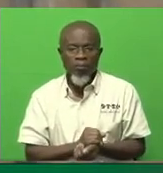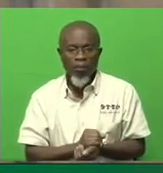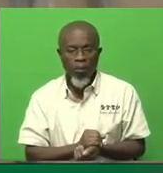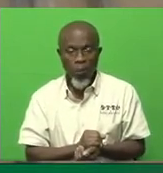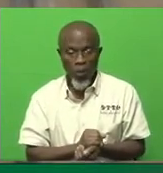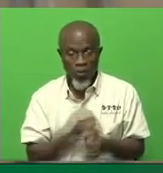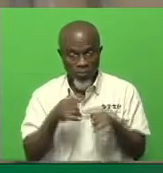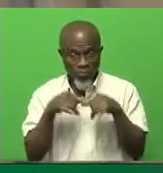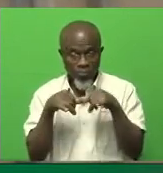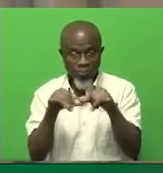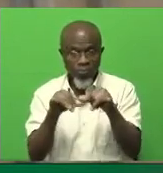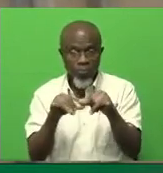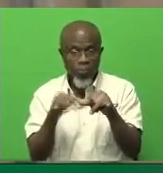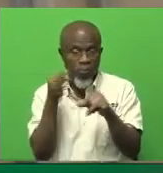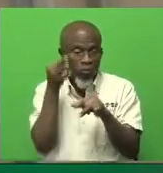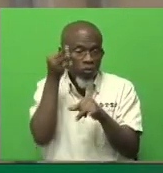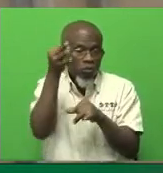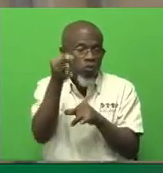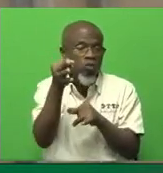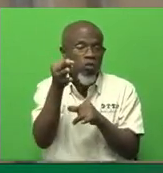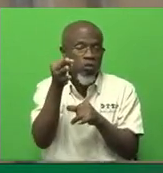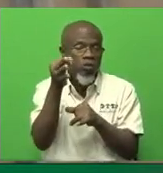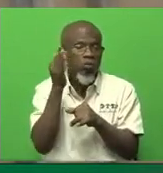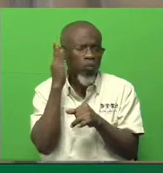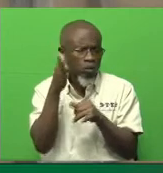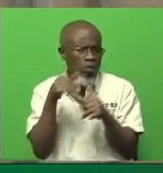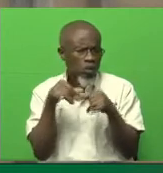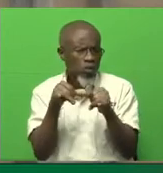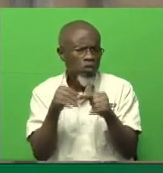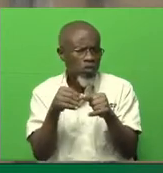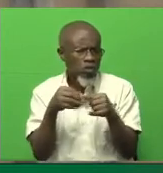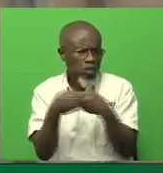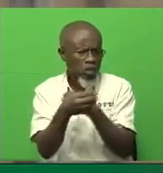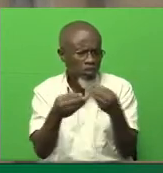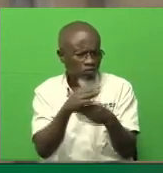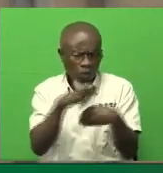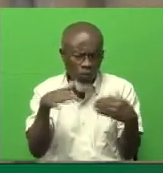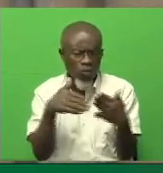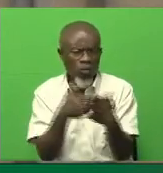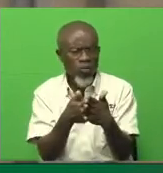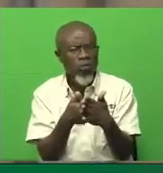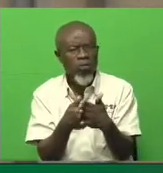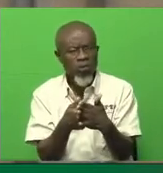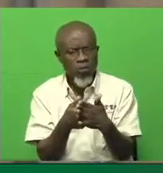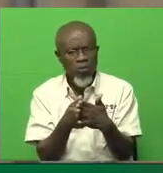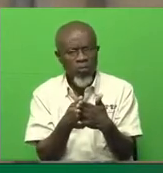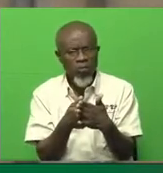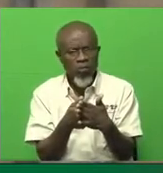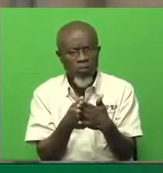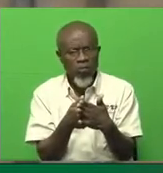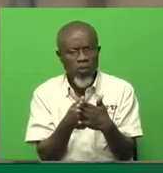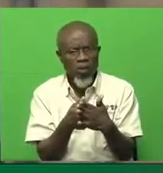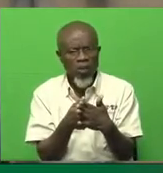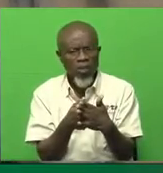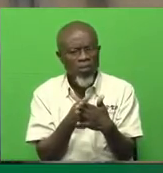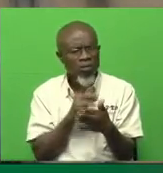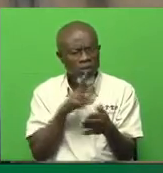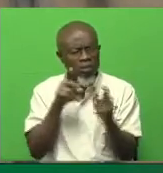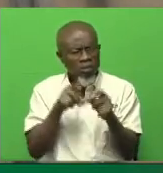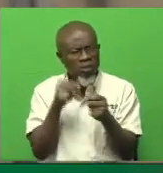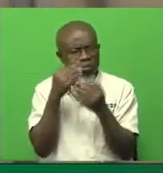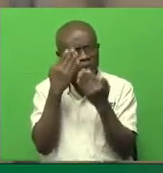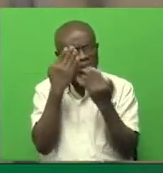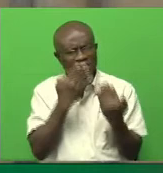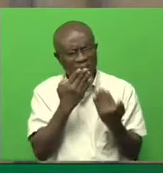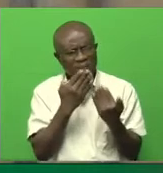we are going to provide and everything and you know I I really have to be saddened when I hear